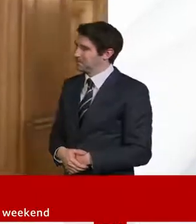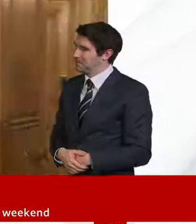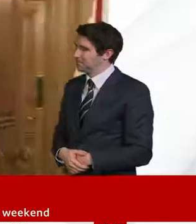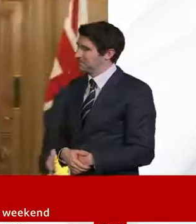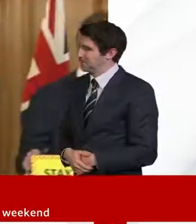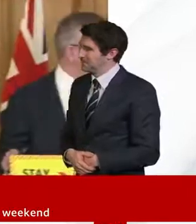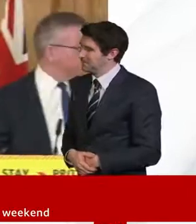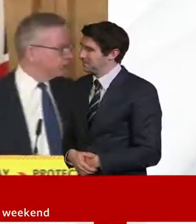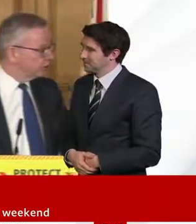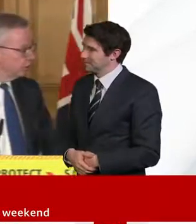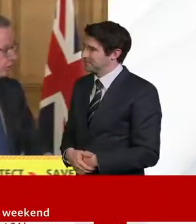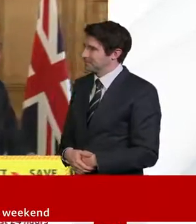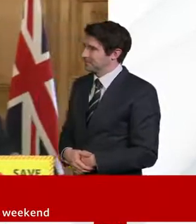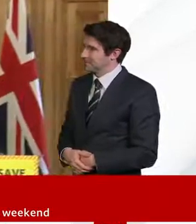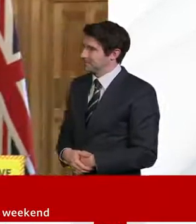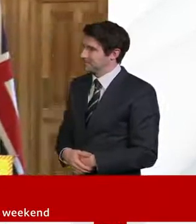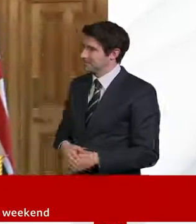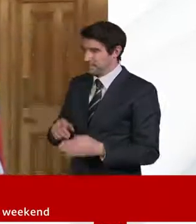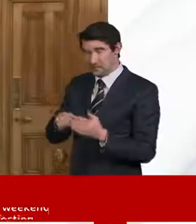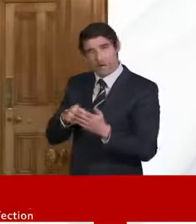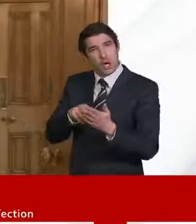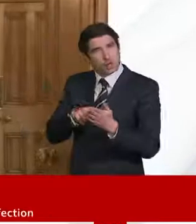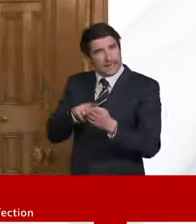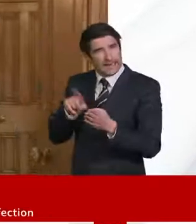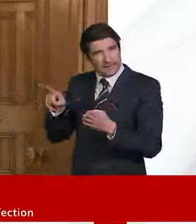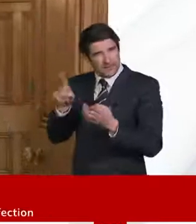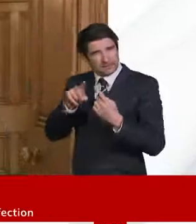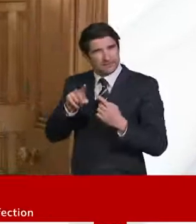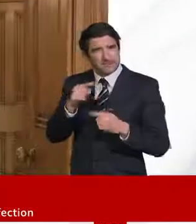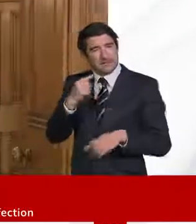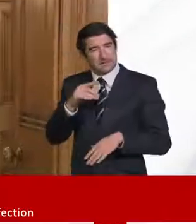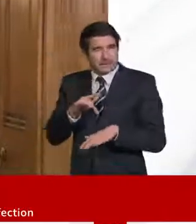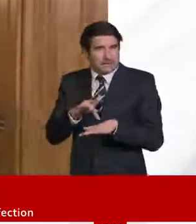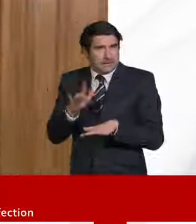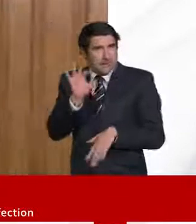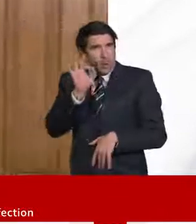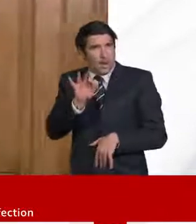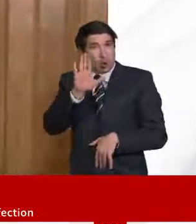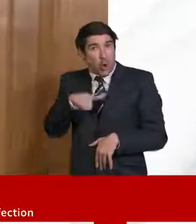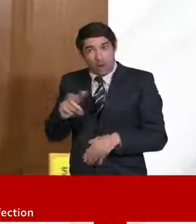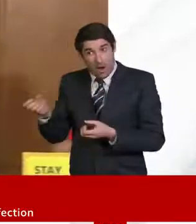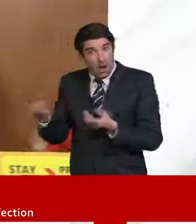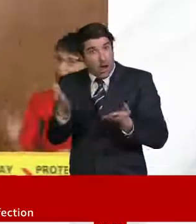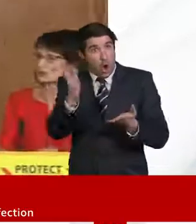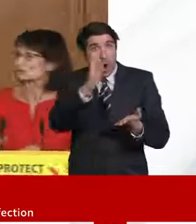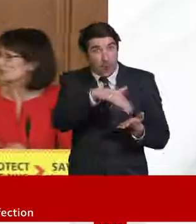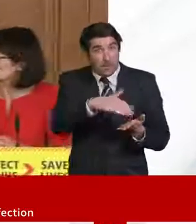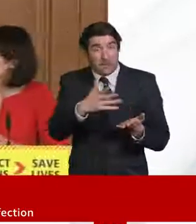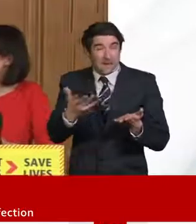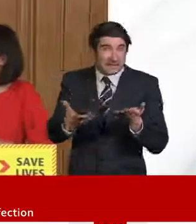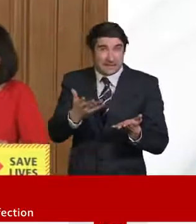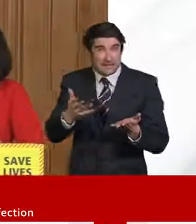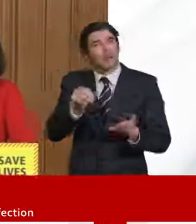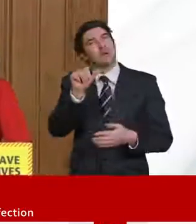to address Robert's third question, the sensitive question, obviously, about... I can do... I'm happy to start on that one, and also I